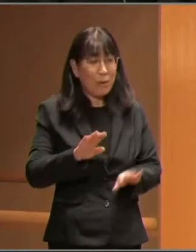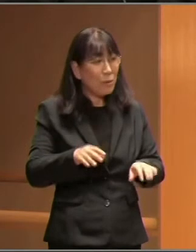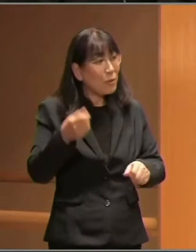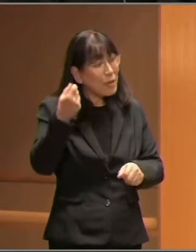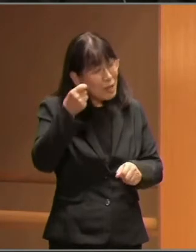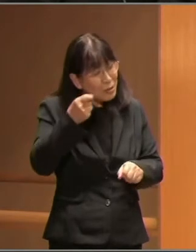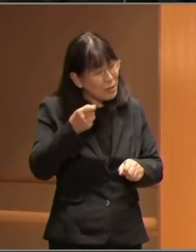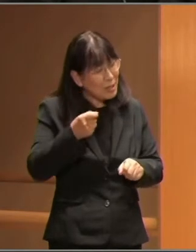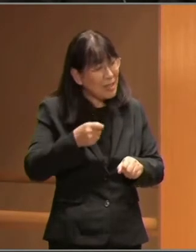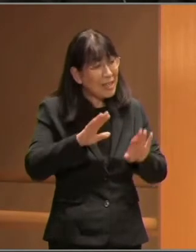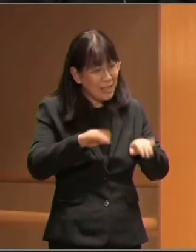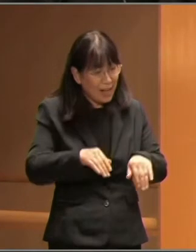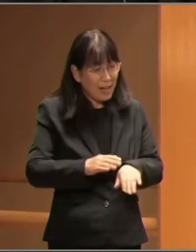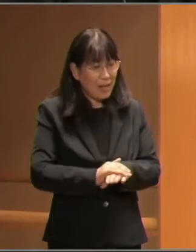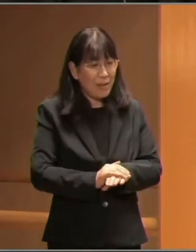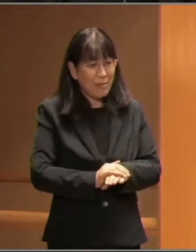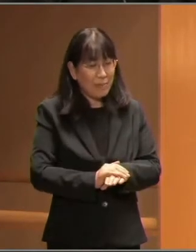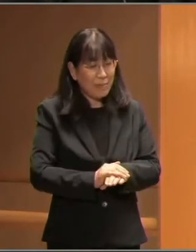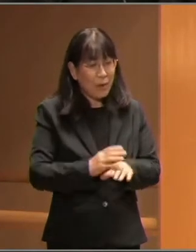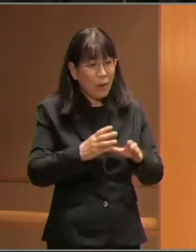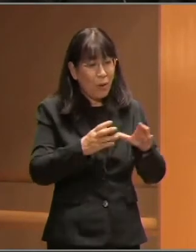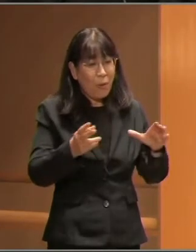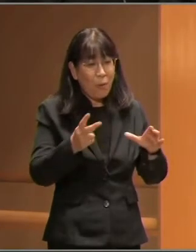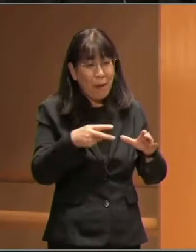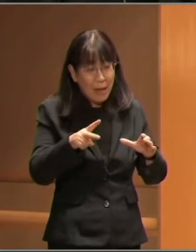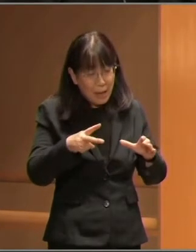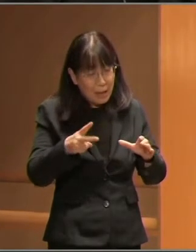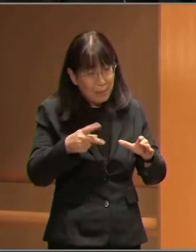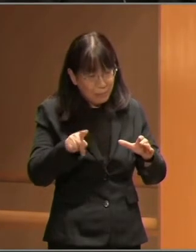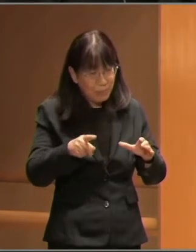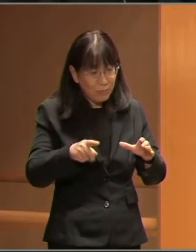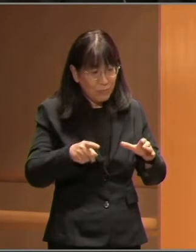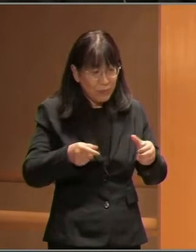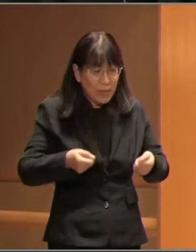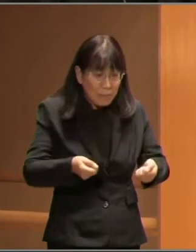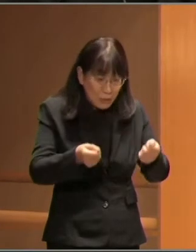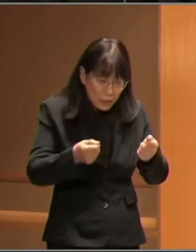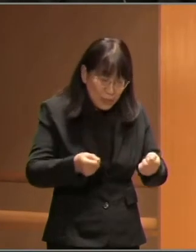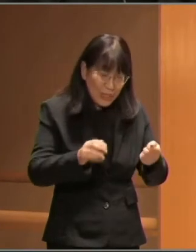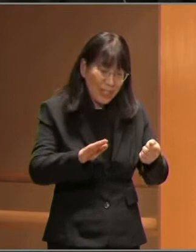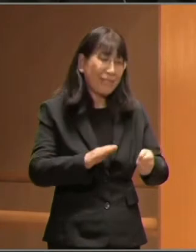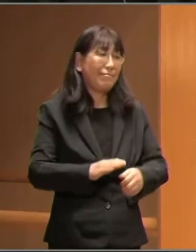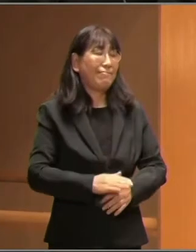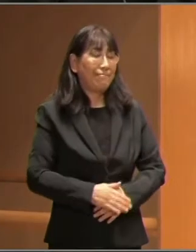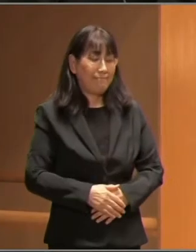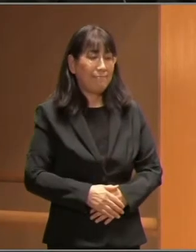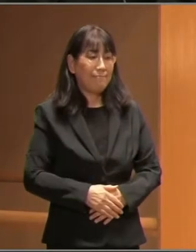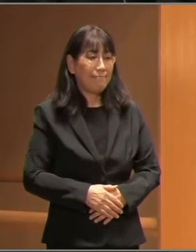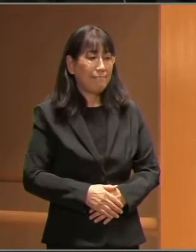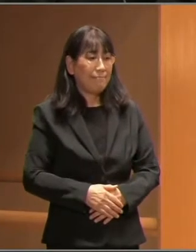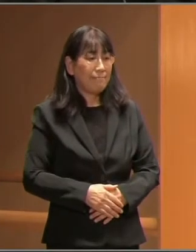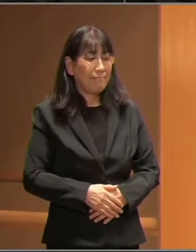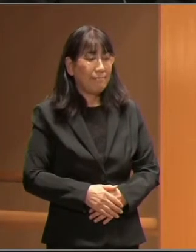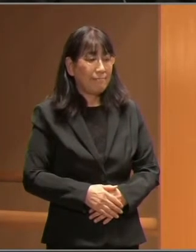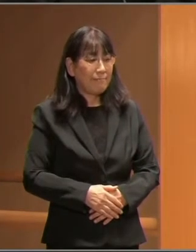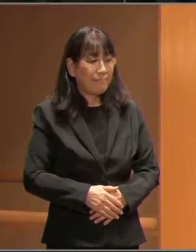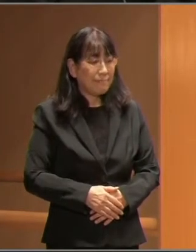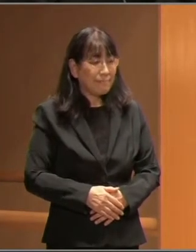And this summer we came up with one of the big handmade paper